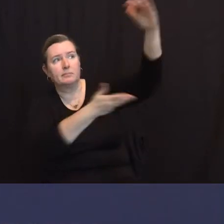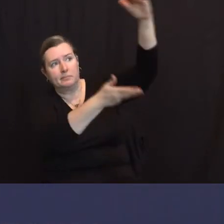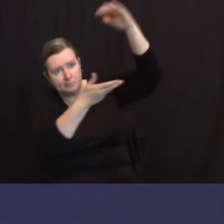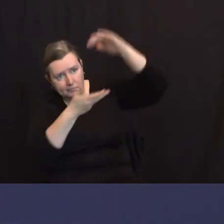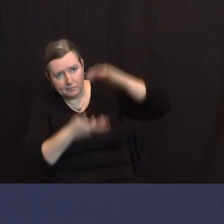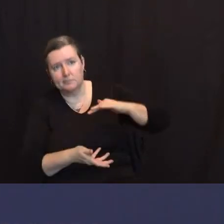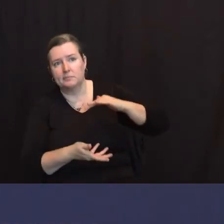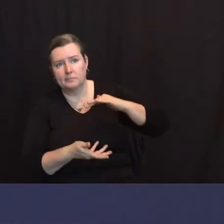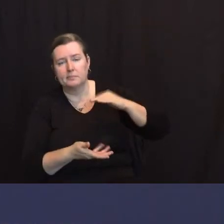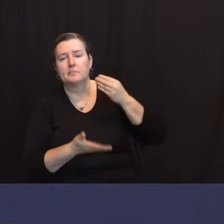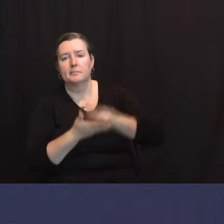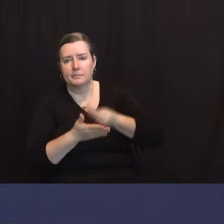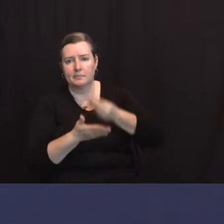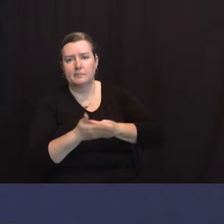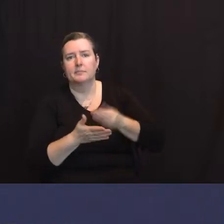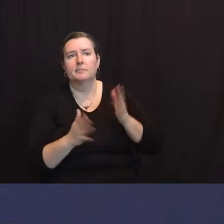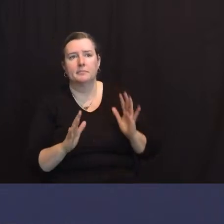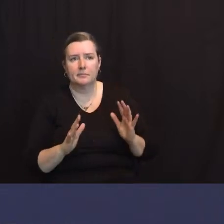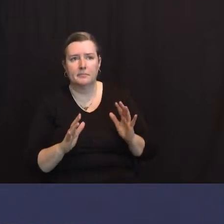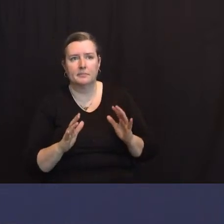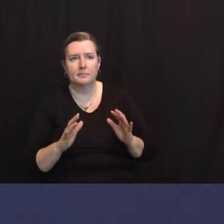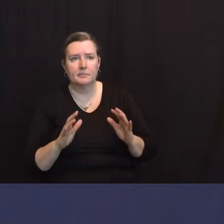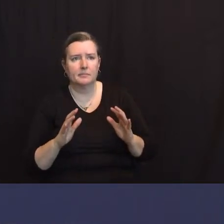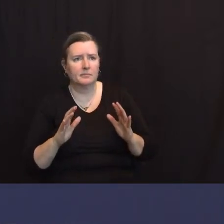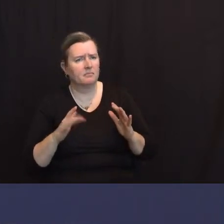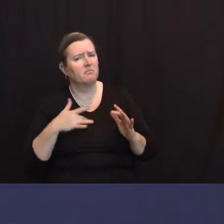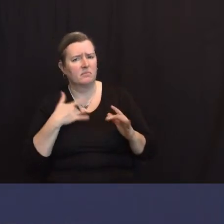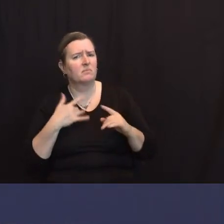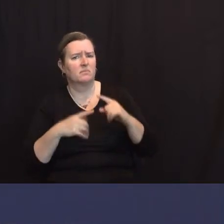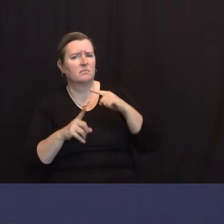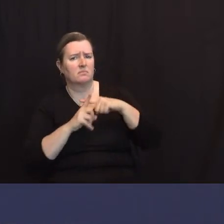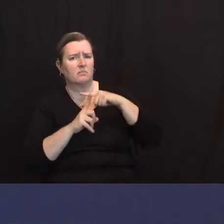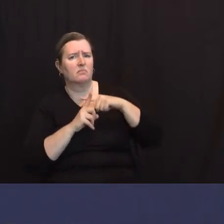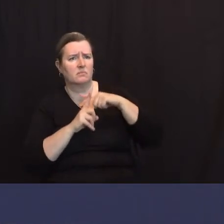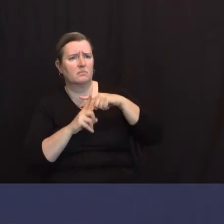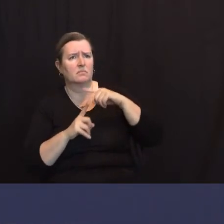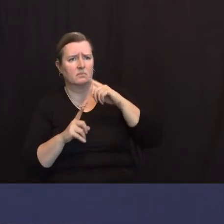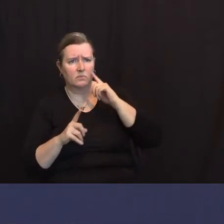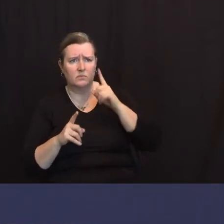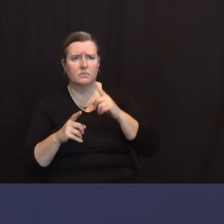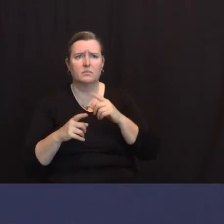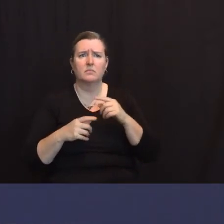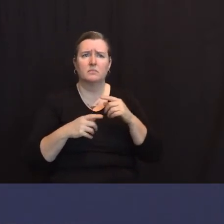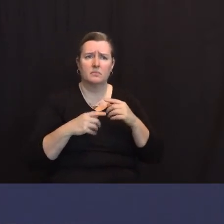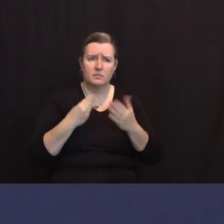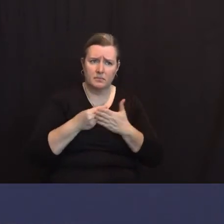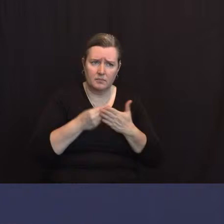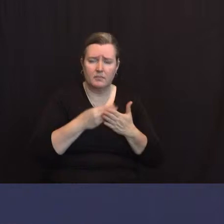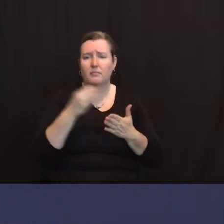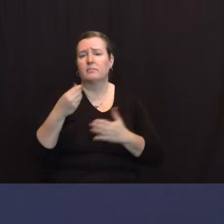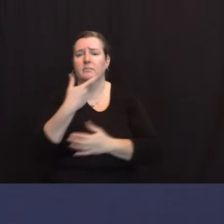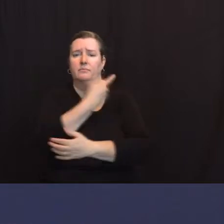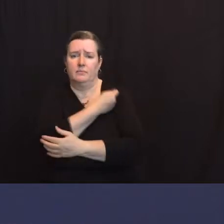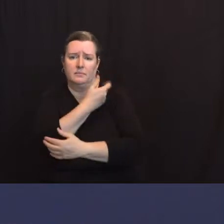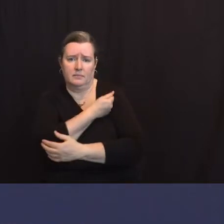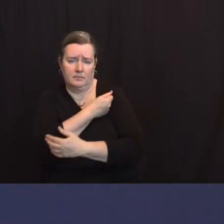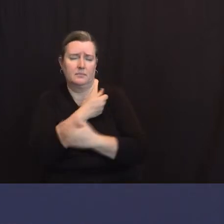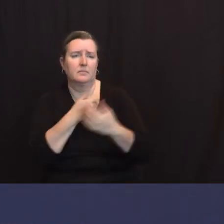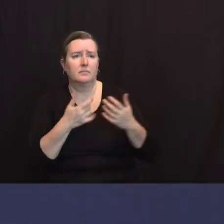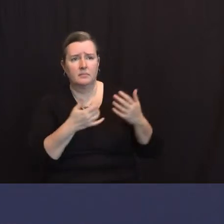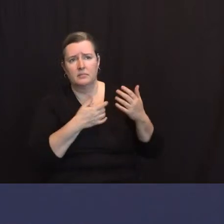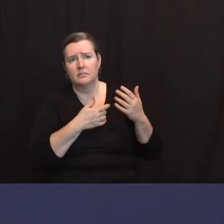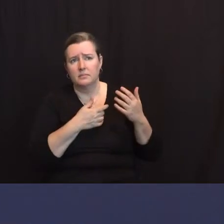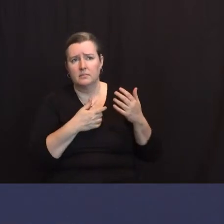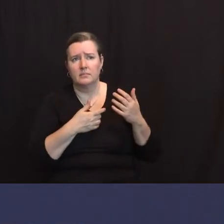We are optimistic they will, whether everything from vaccines to cold, hard dollars on the barrel and everything in between. God bless you all.